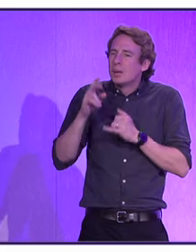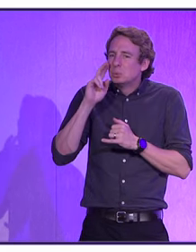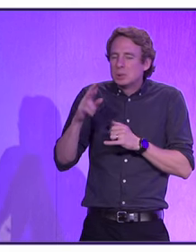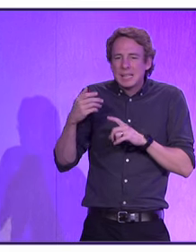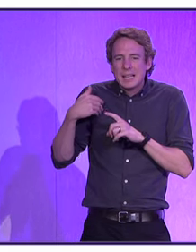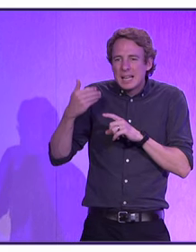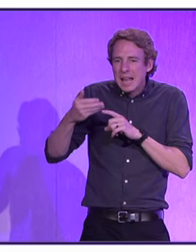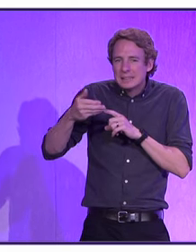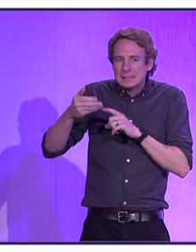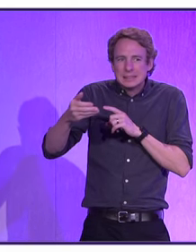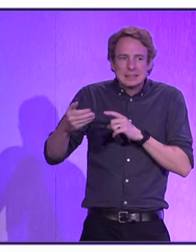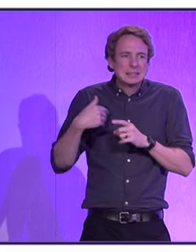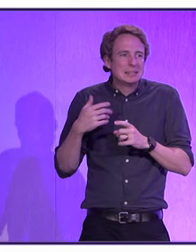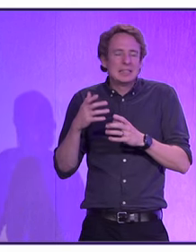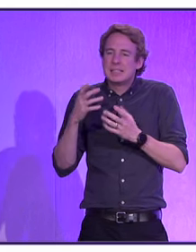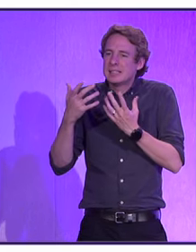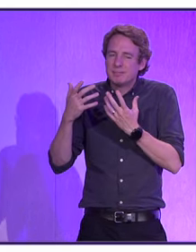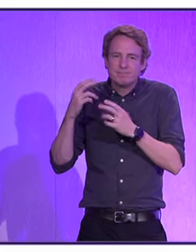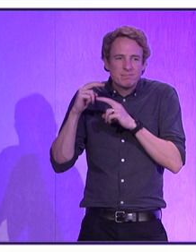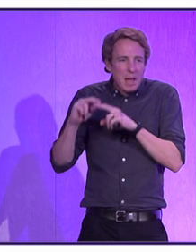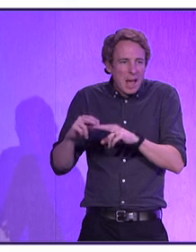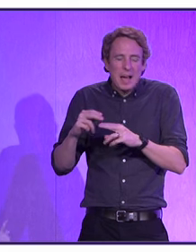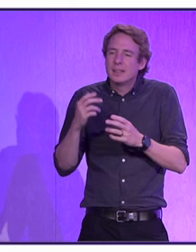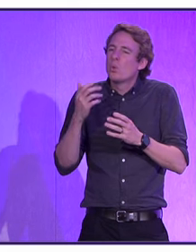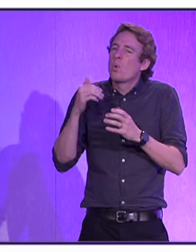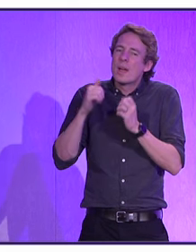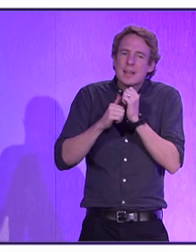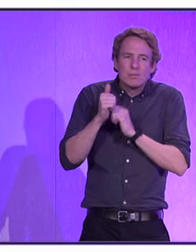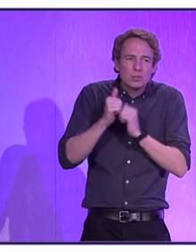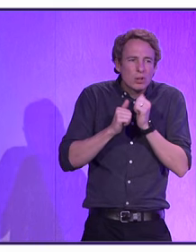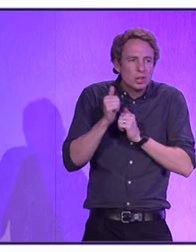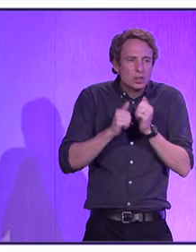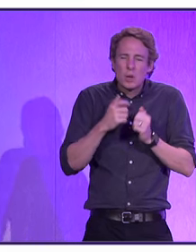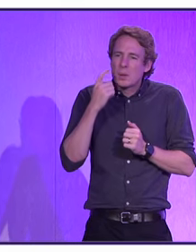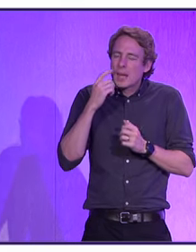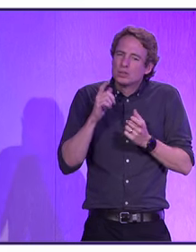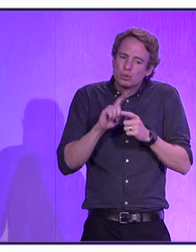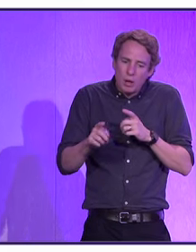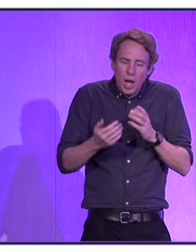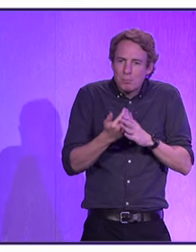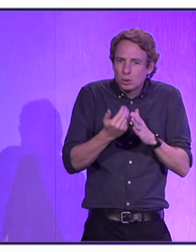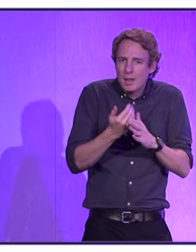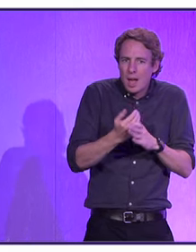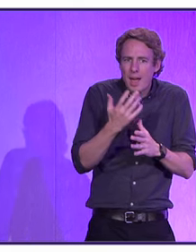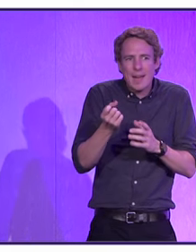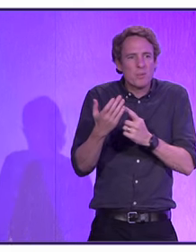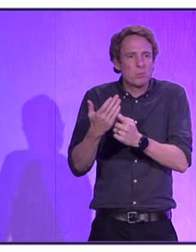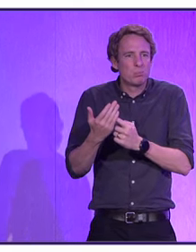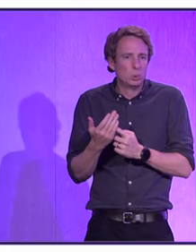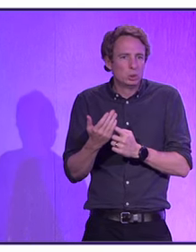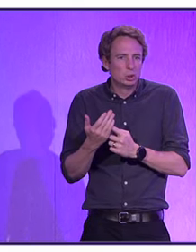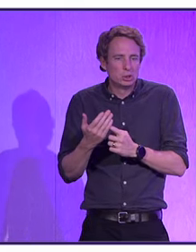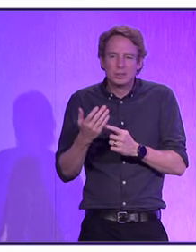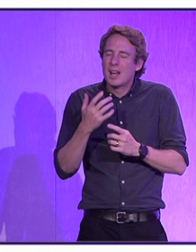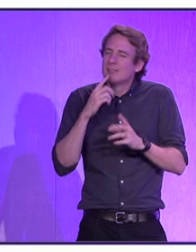leaving legacy patterns or leaving legacy infrastructure and moving to modernizing DevOps, sometimes there is a pushback.